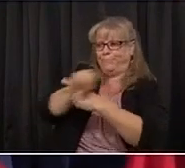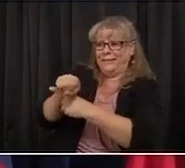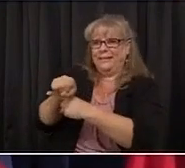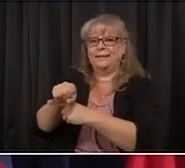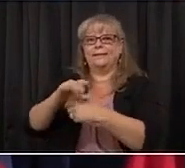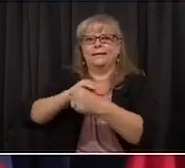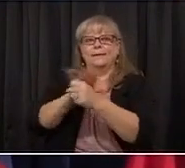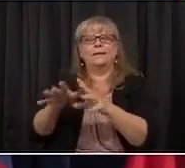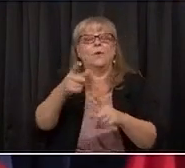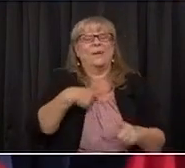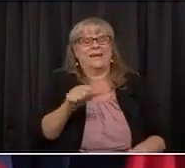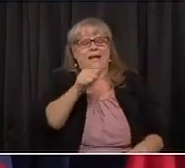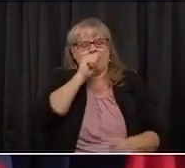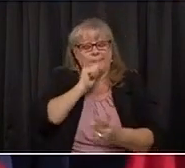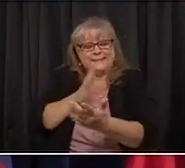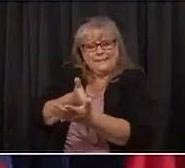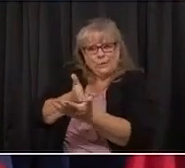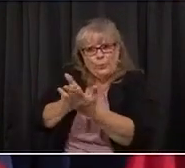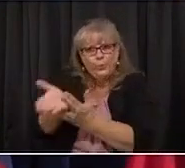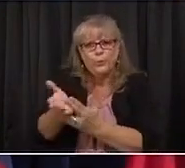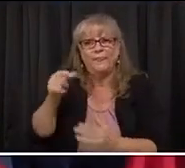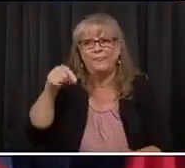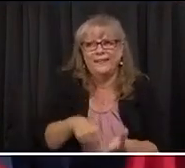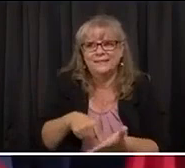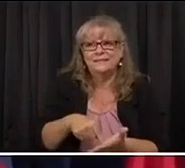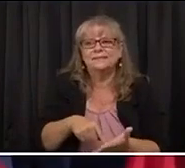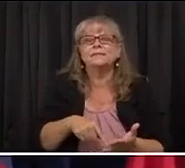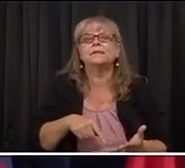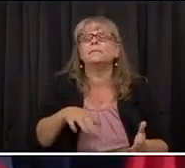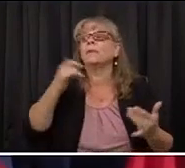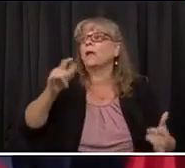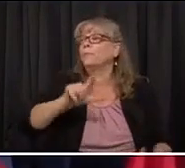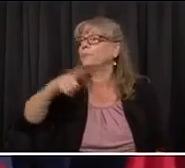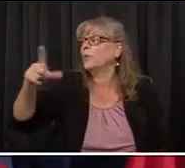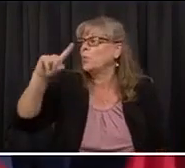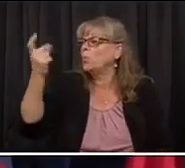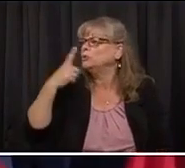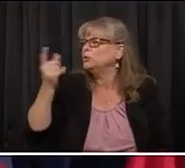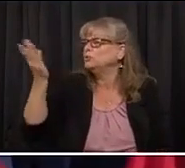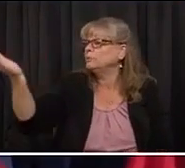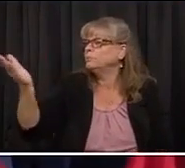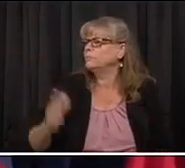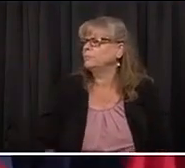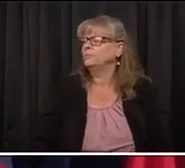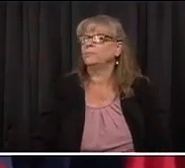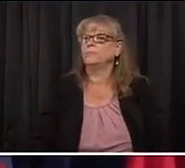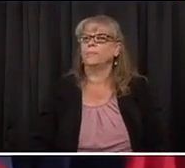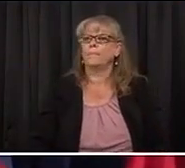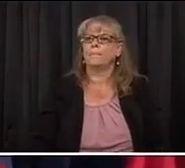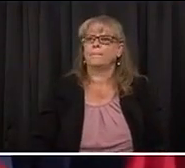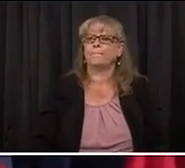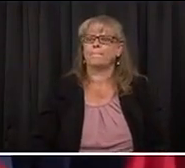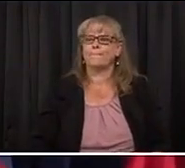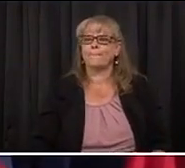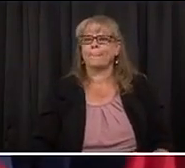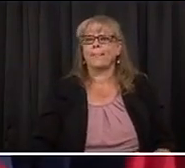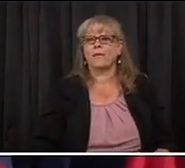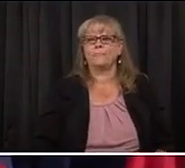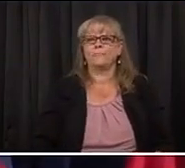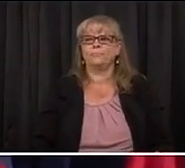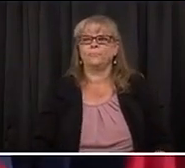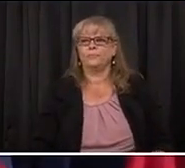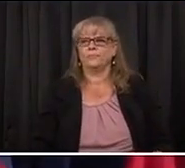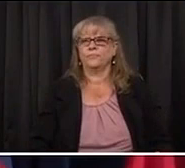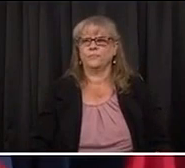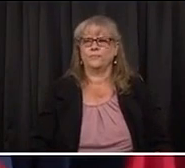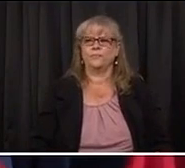We'll take some questions. Governor, yes. First, happy opening day. Yeah, we never thought it would be like this, did we?